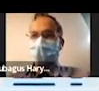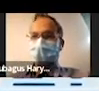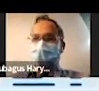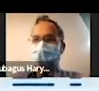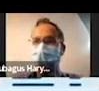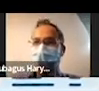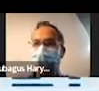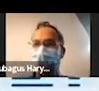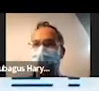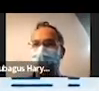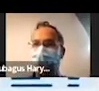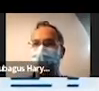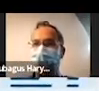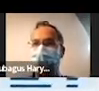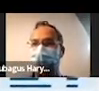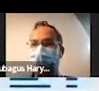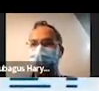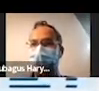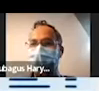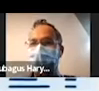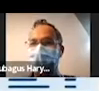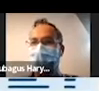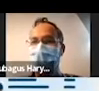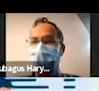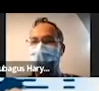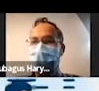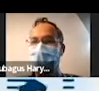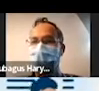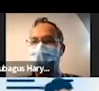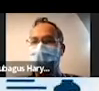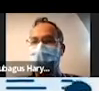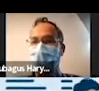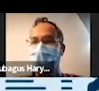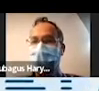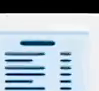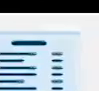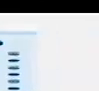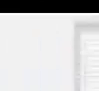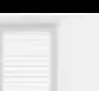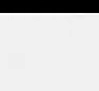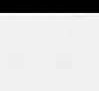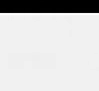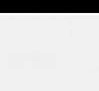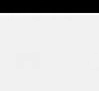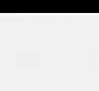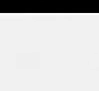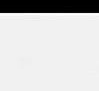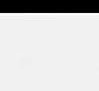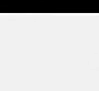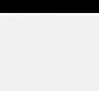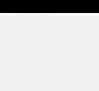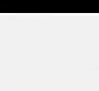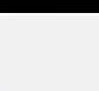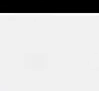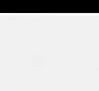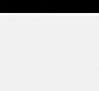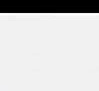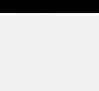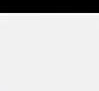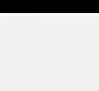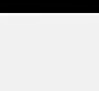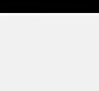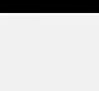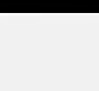market Angry influence of perception however some times each